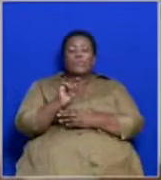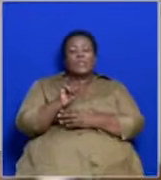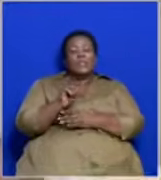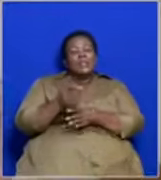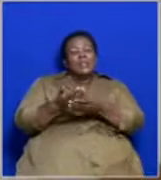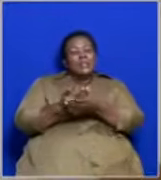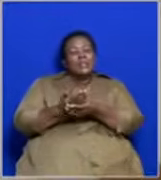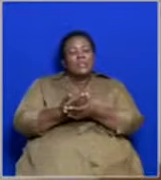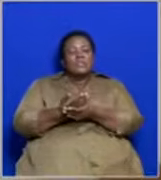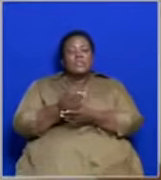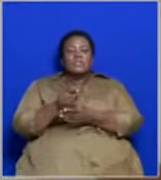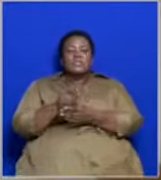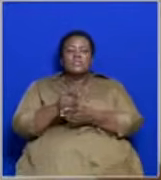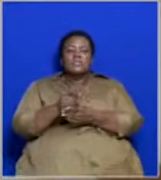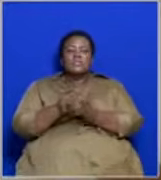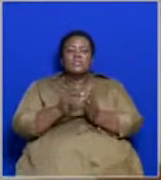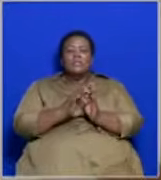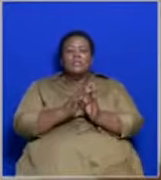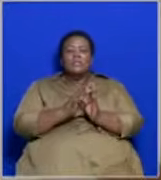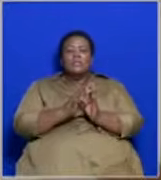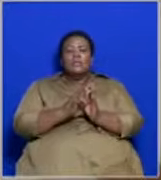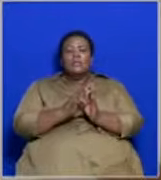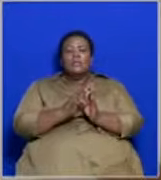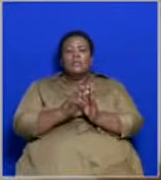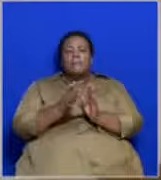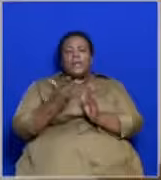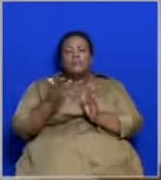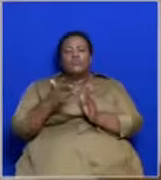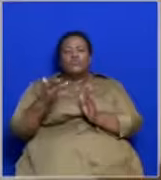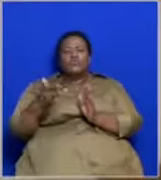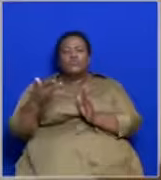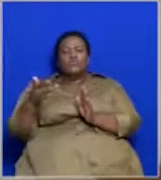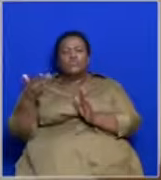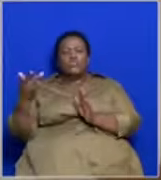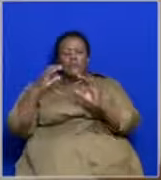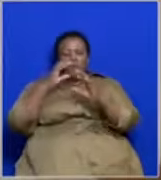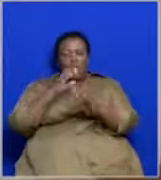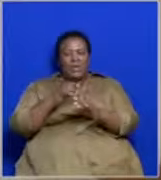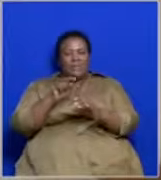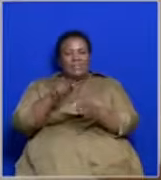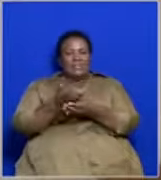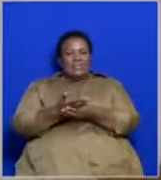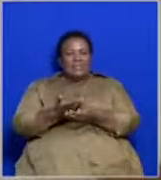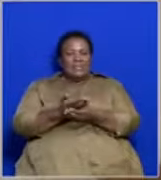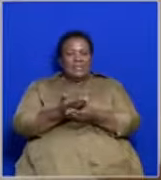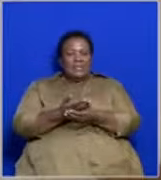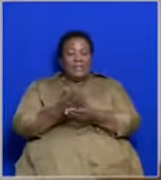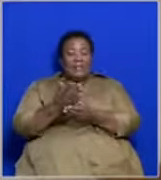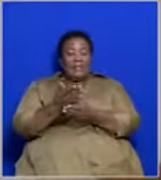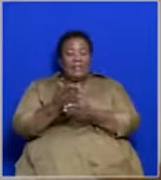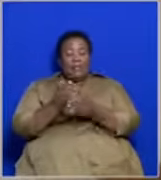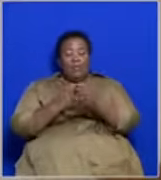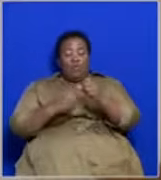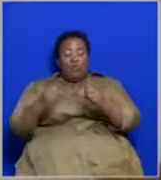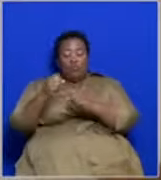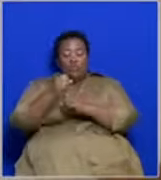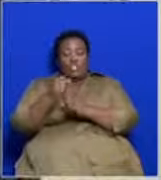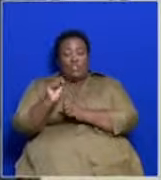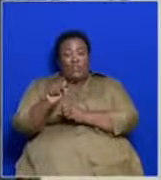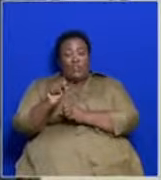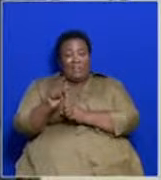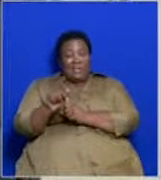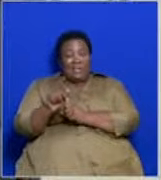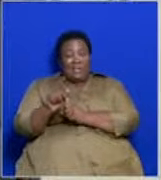next few pages, and at the conclusion of that at page 11, you then provide